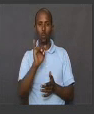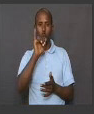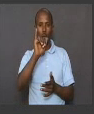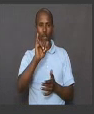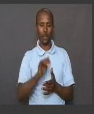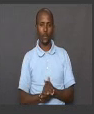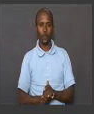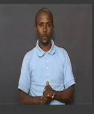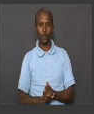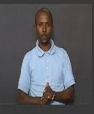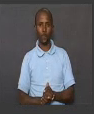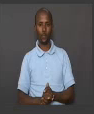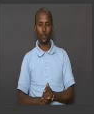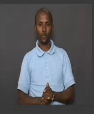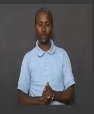y.